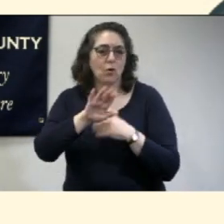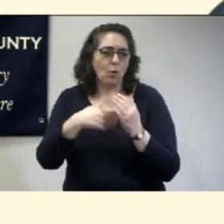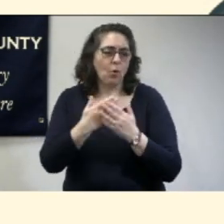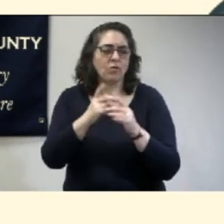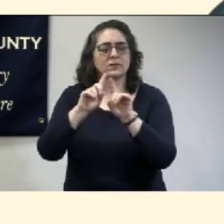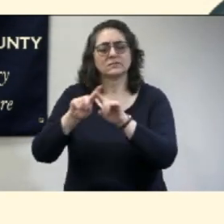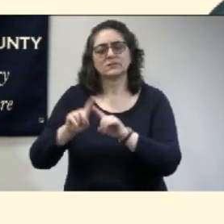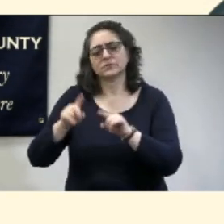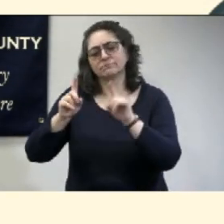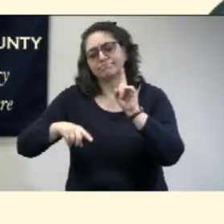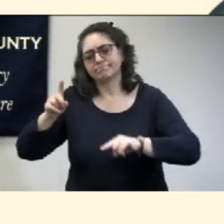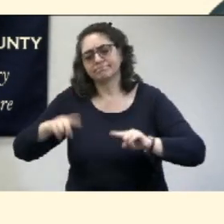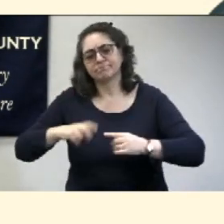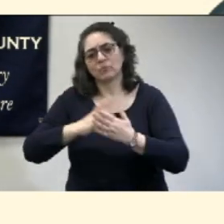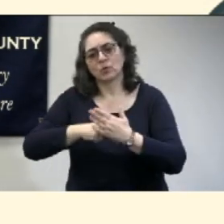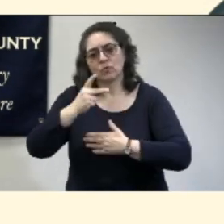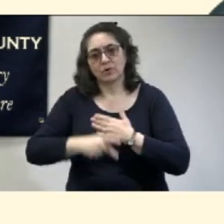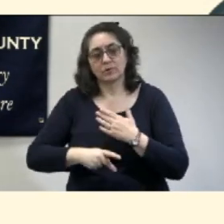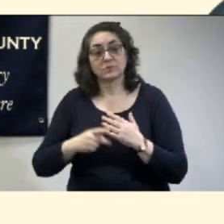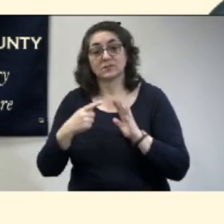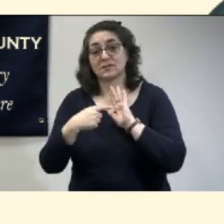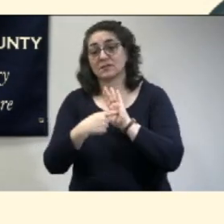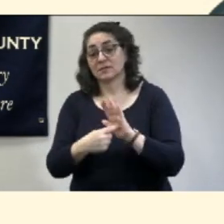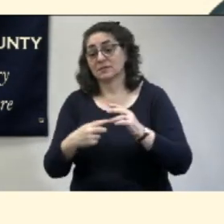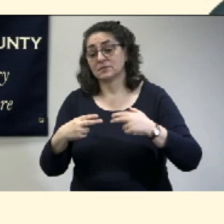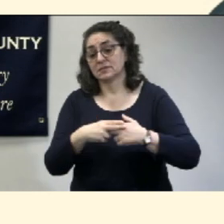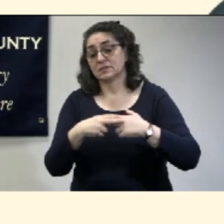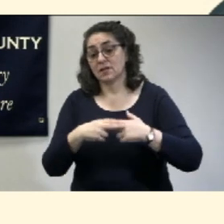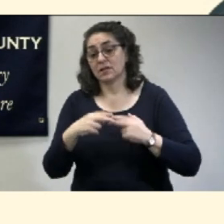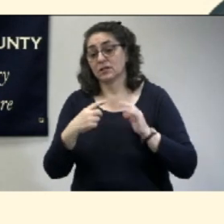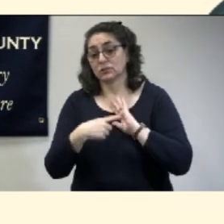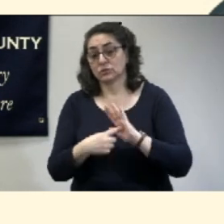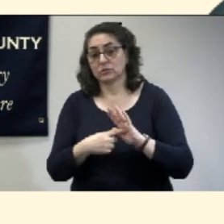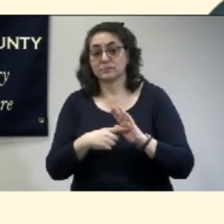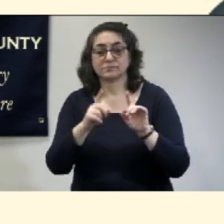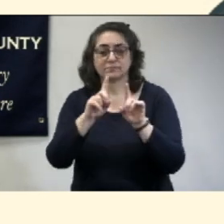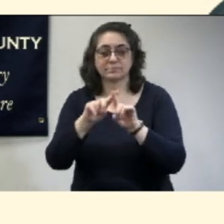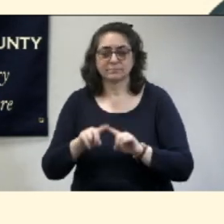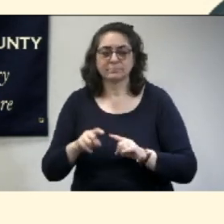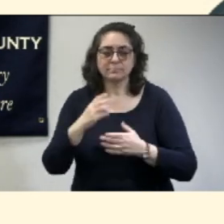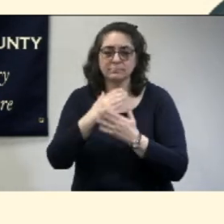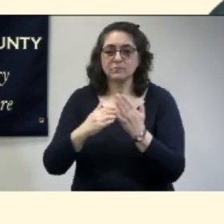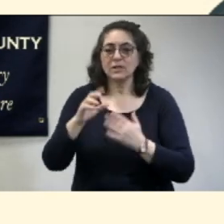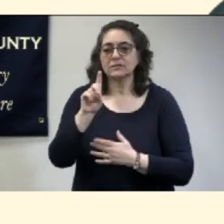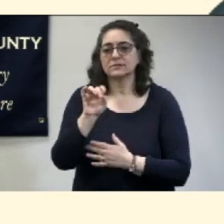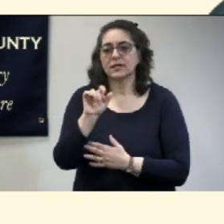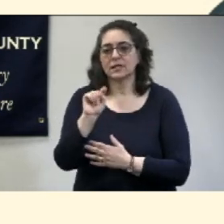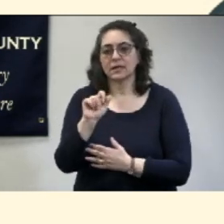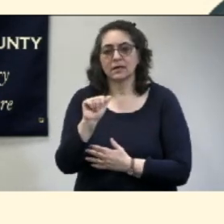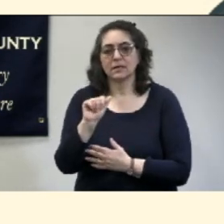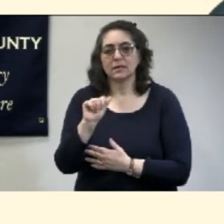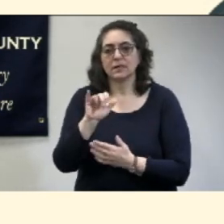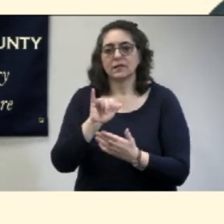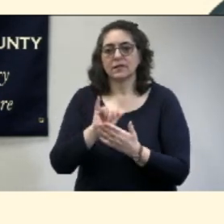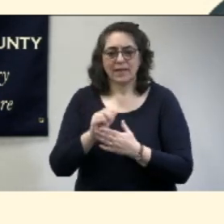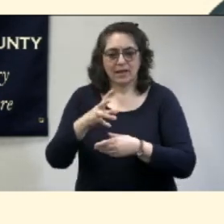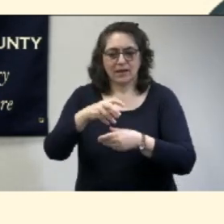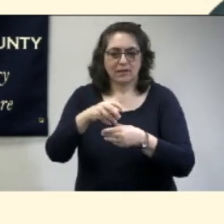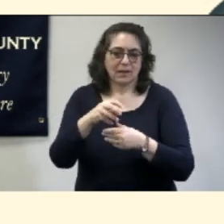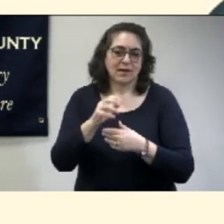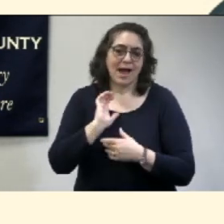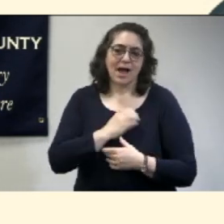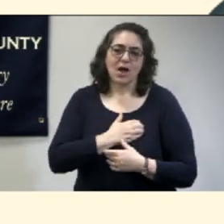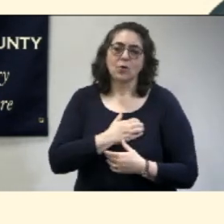This slide speaks about the, you know, various pieces of data that our epidemiologist put together for